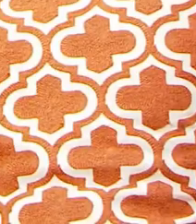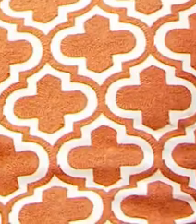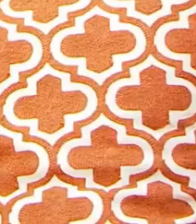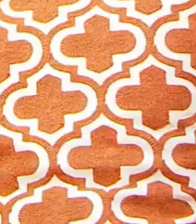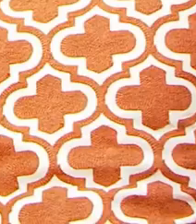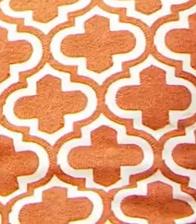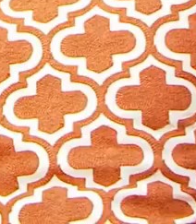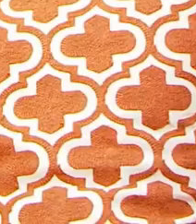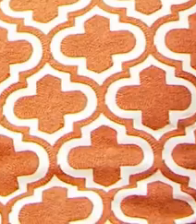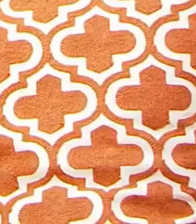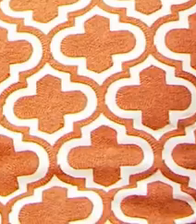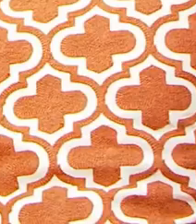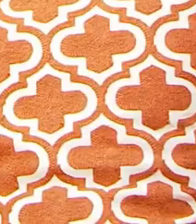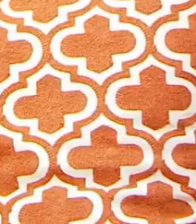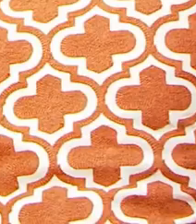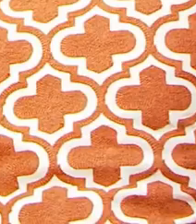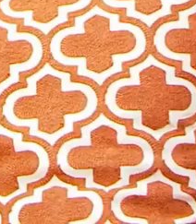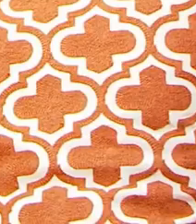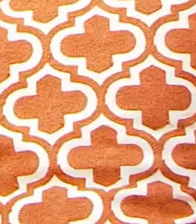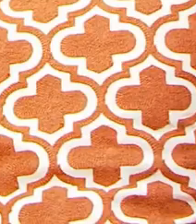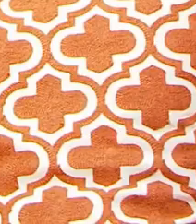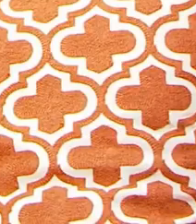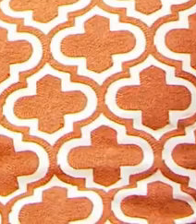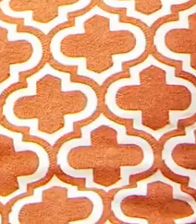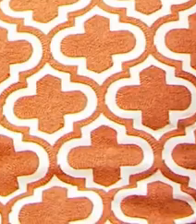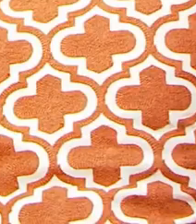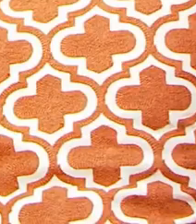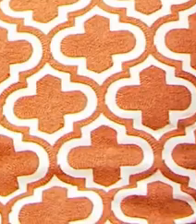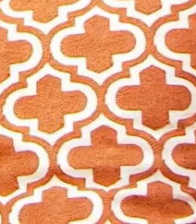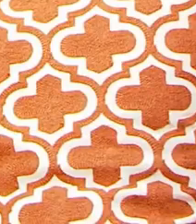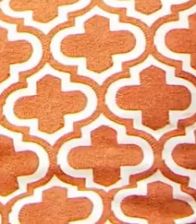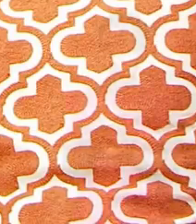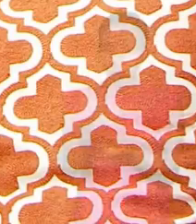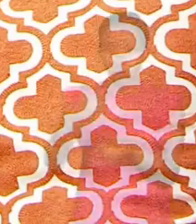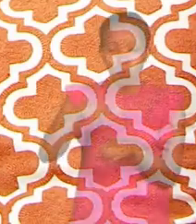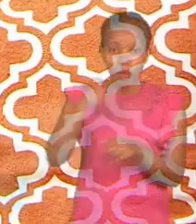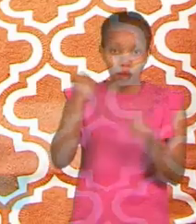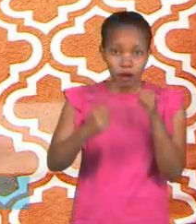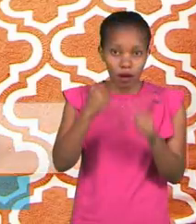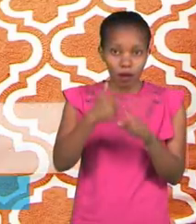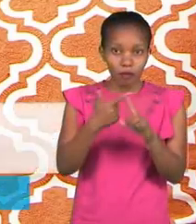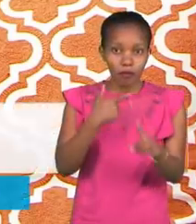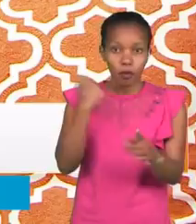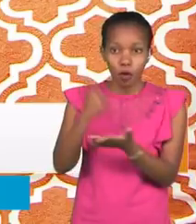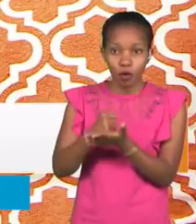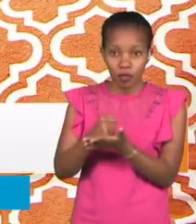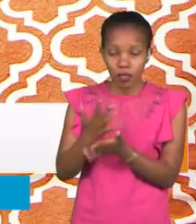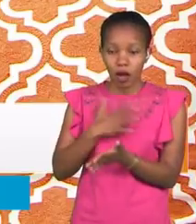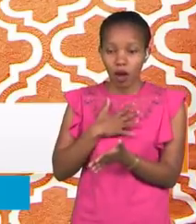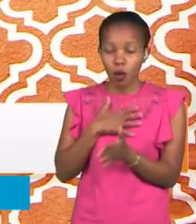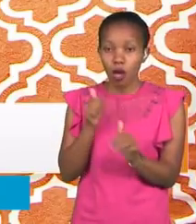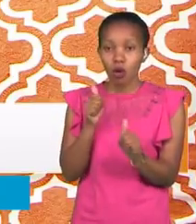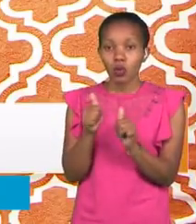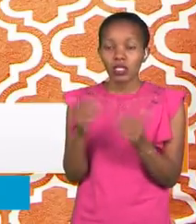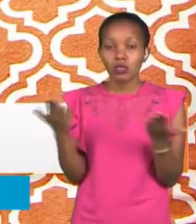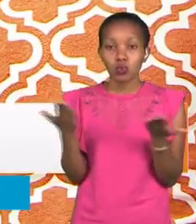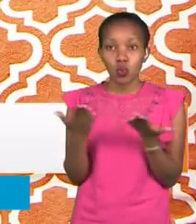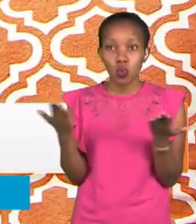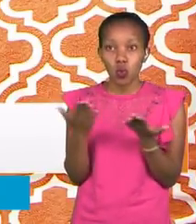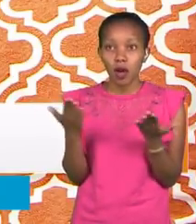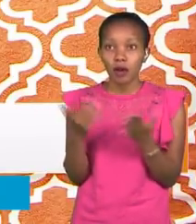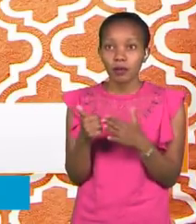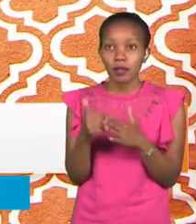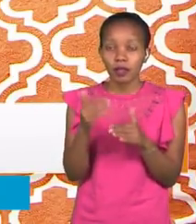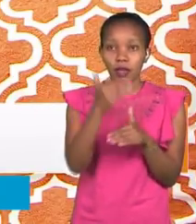Kenyans because what we have done is we are running from our office, okay. which is right